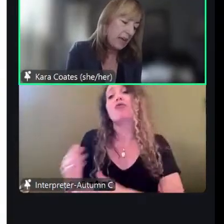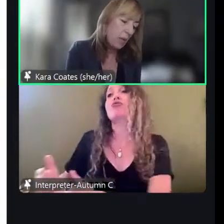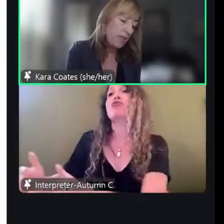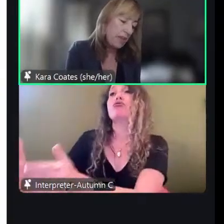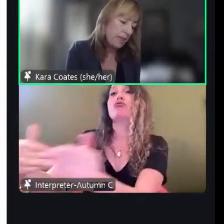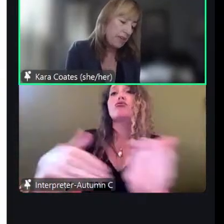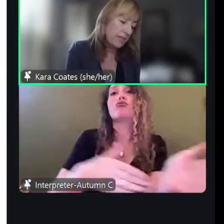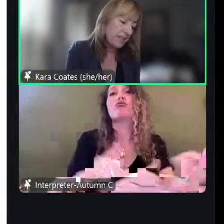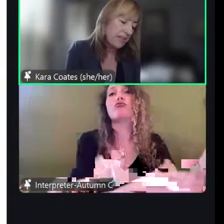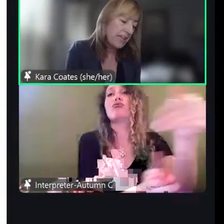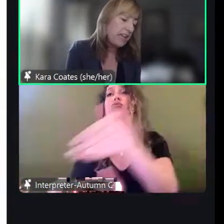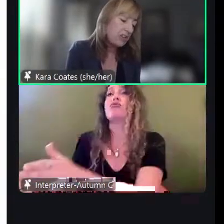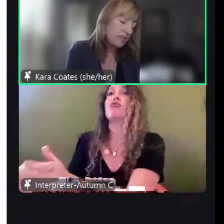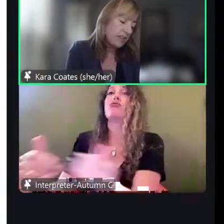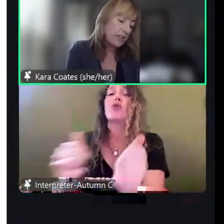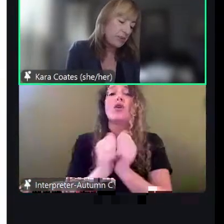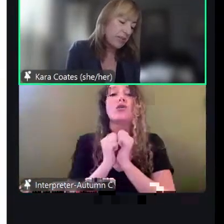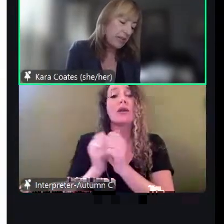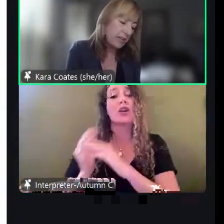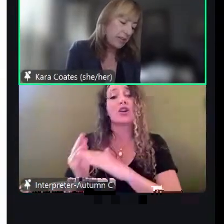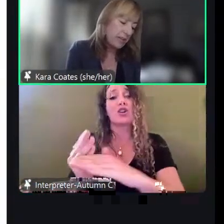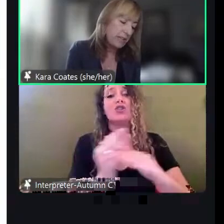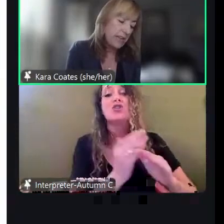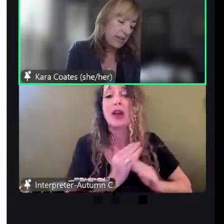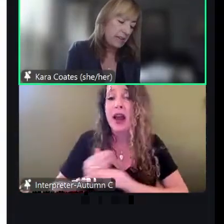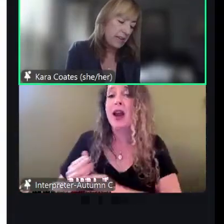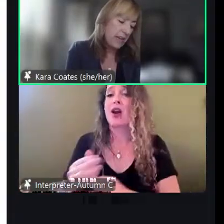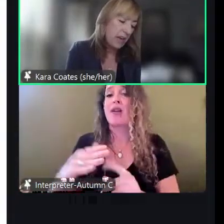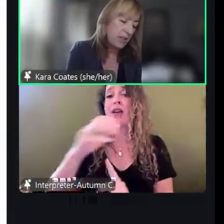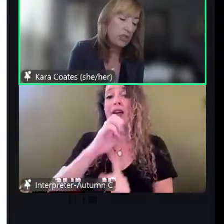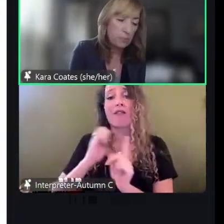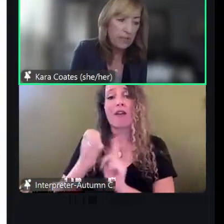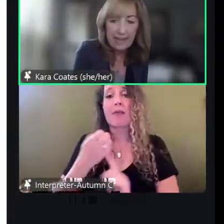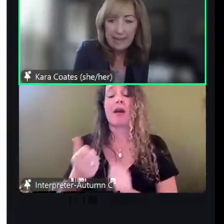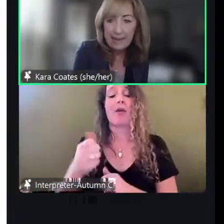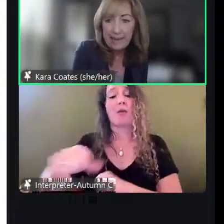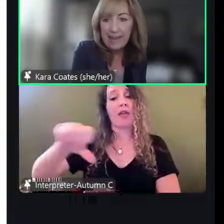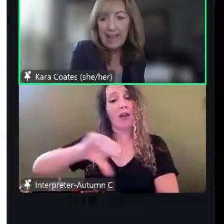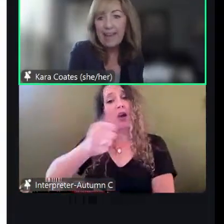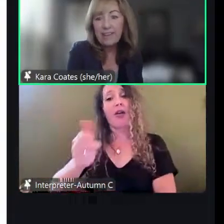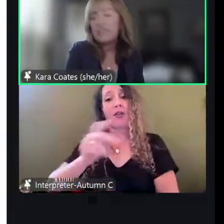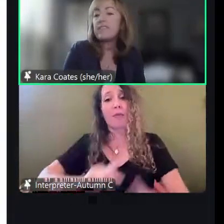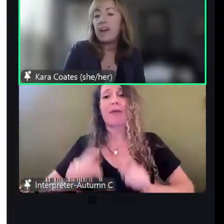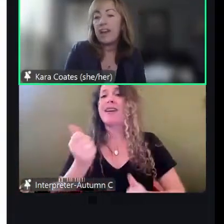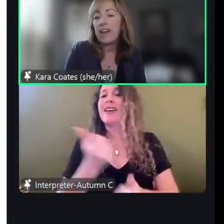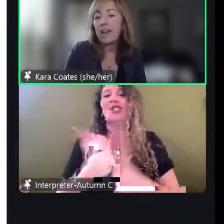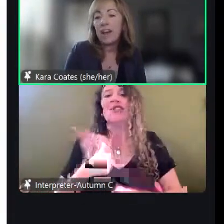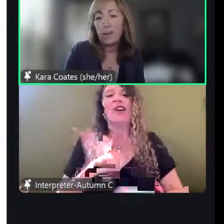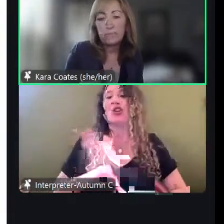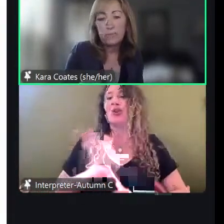habitat with others. Each of us are unique, distinct, and unduplicated." And